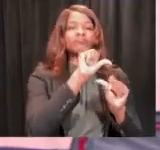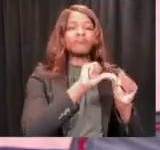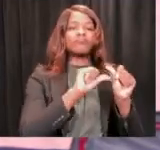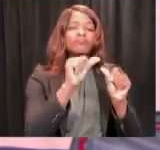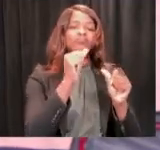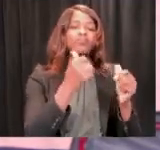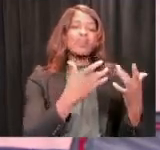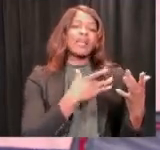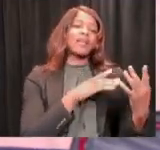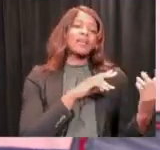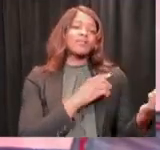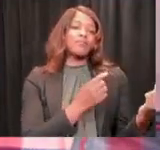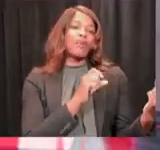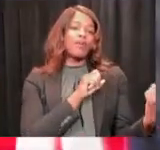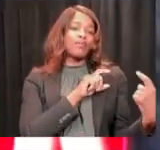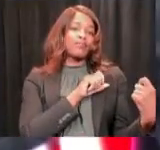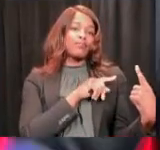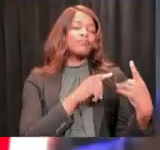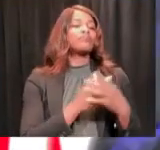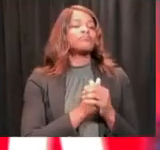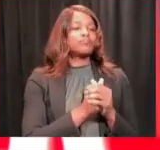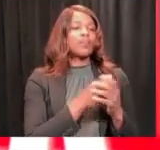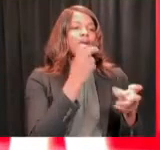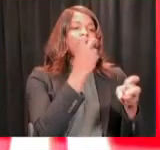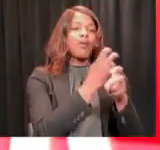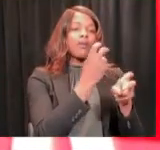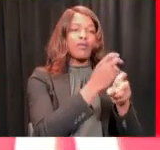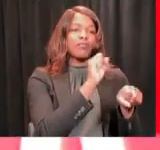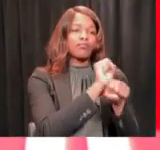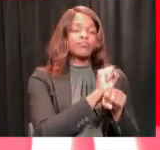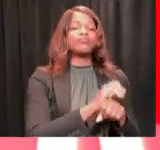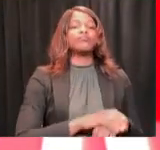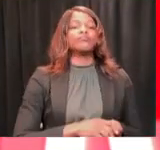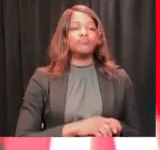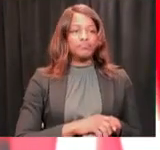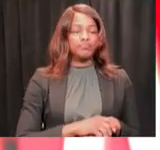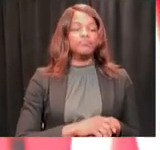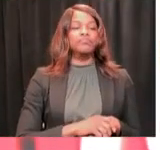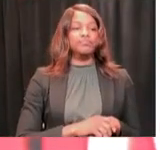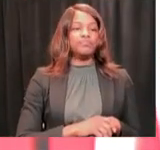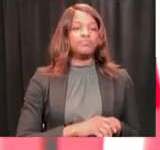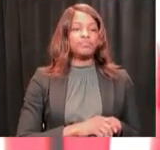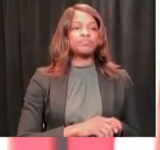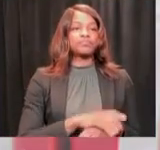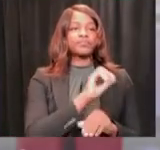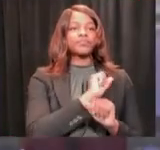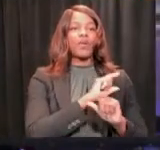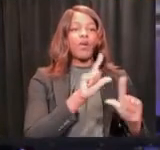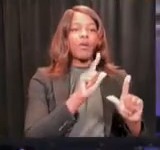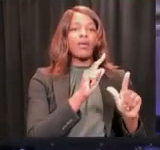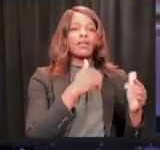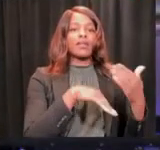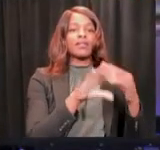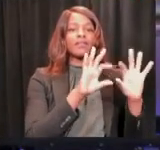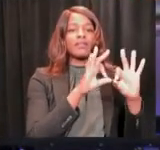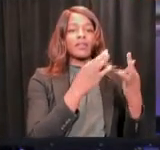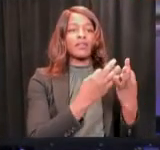empathy that shows up. There is this hard working. There's this work ethic that shows up, right? That everyone in the family is trying to